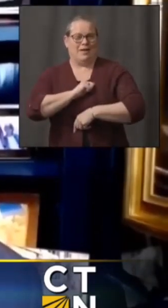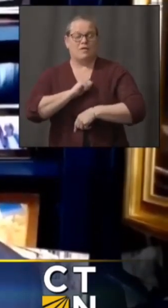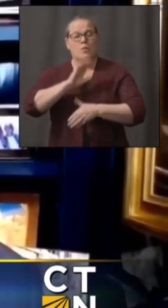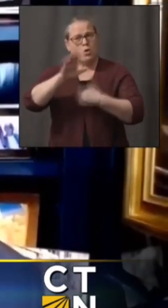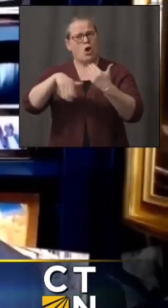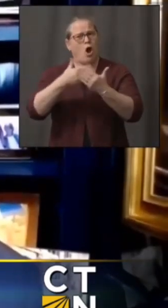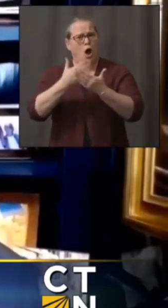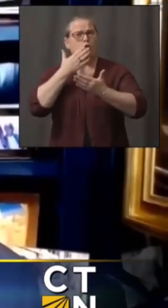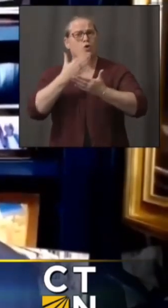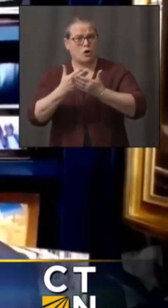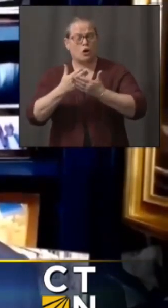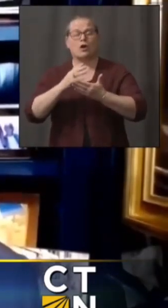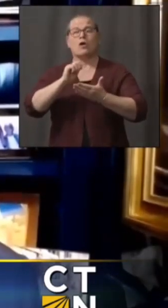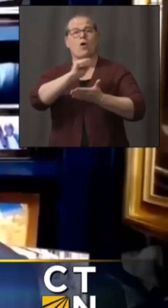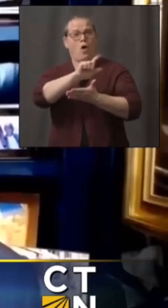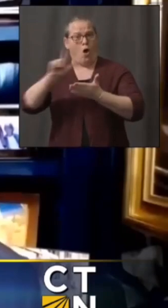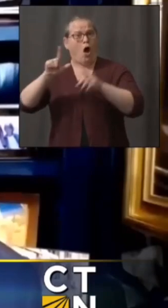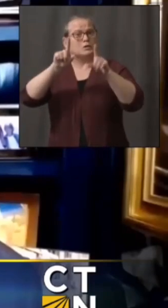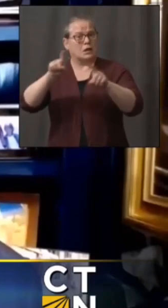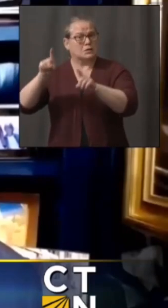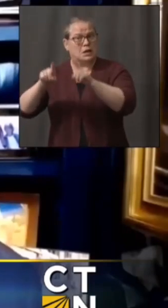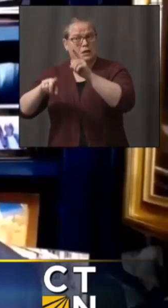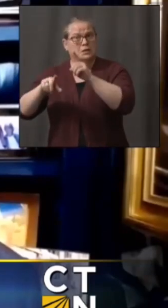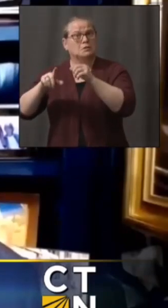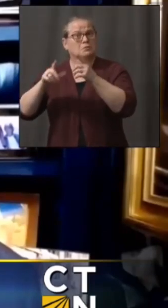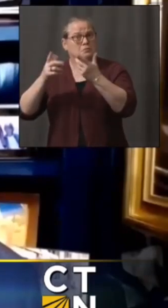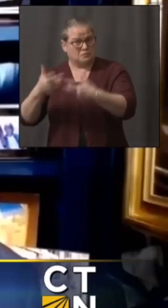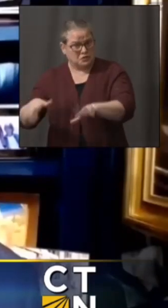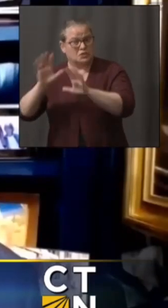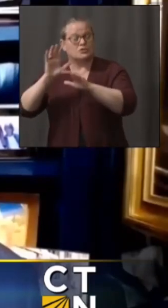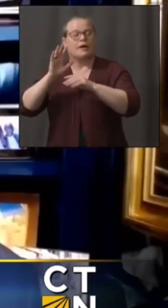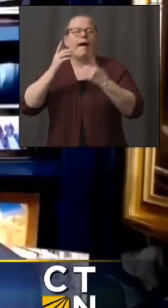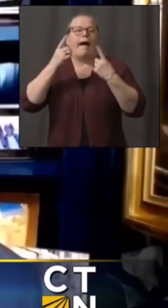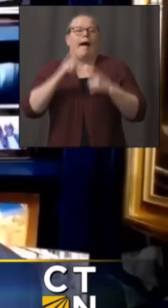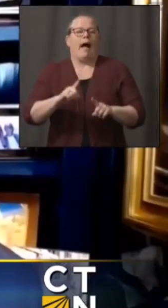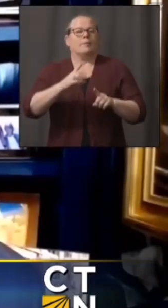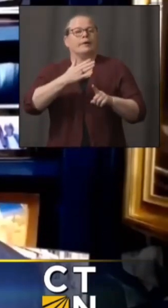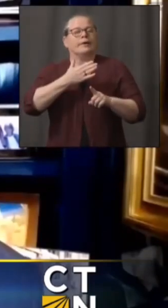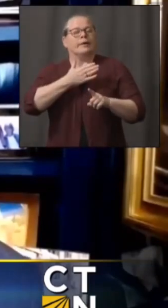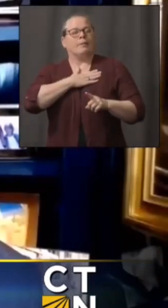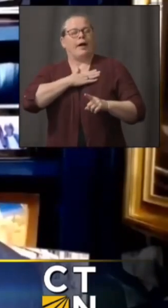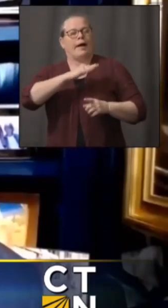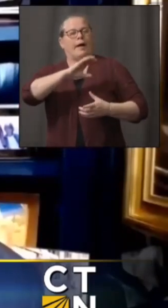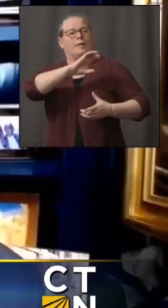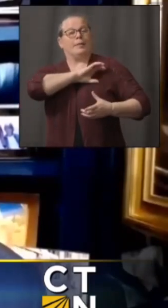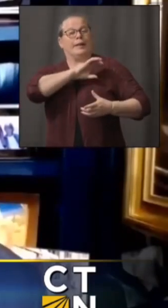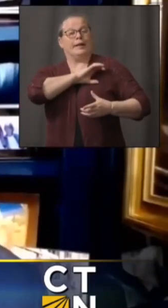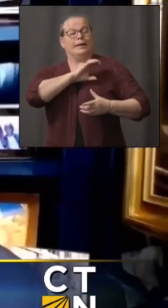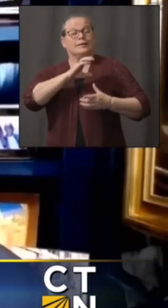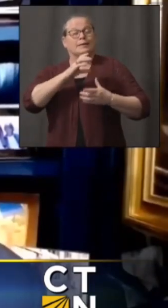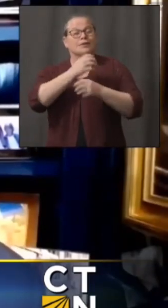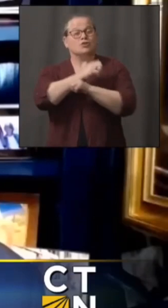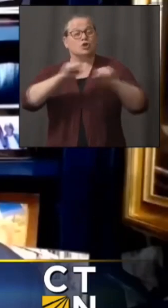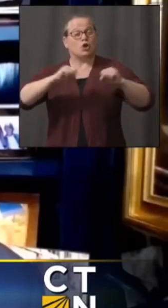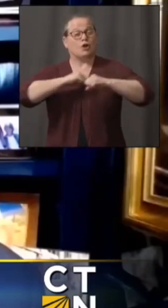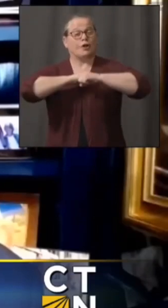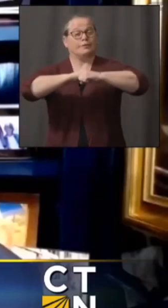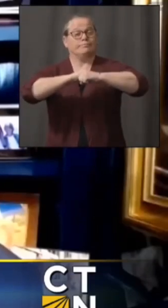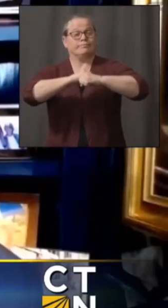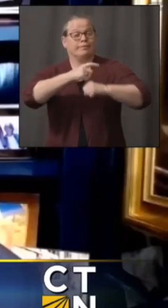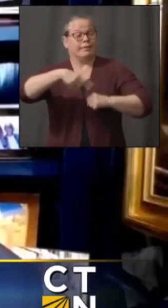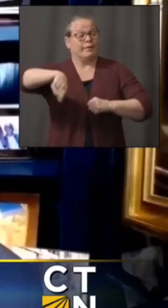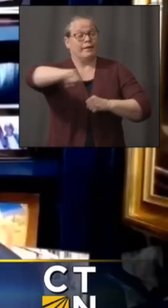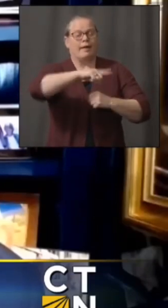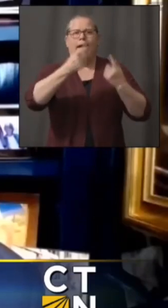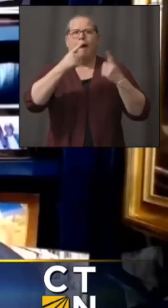Well, unfortunately, one member of my security detail did test positive. Was not in close contact there, but let's continue to err